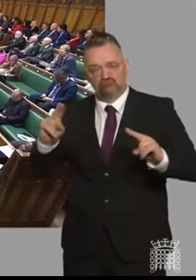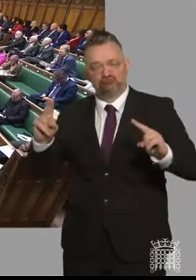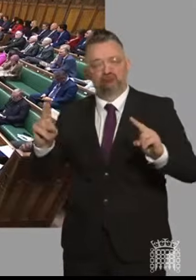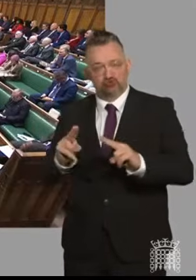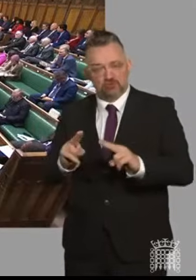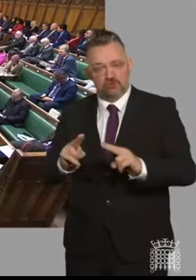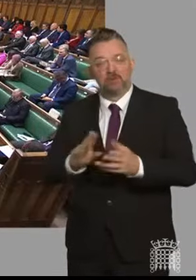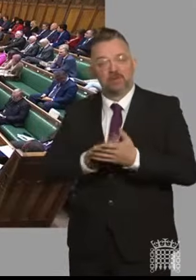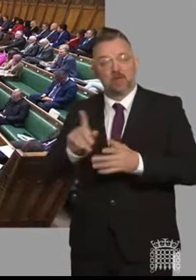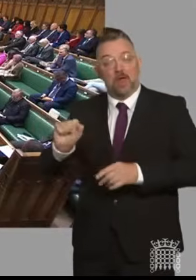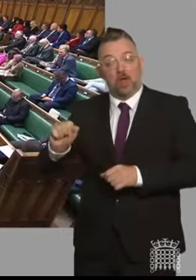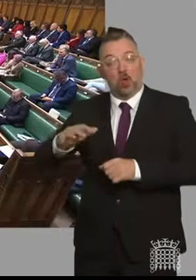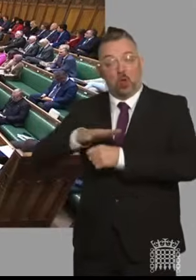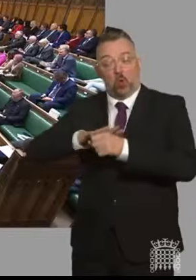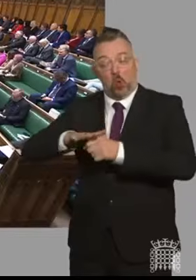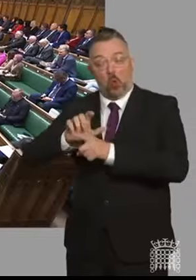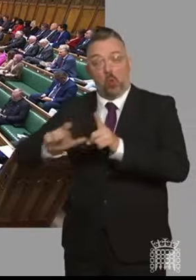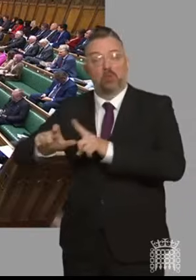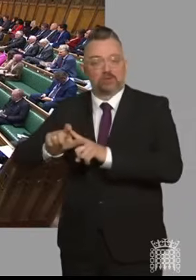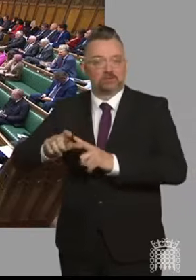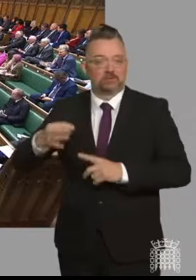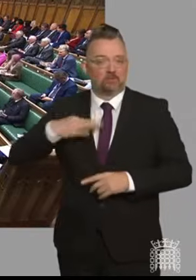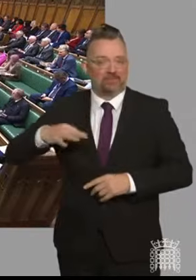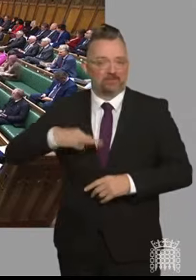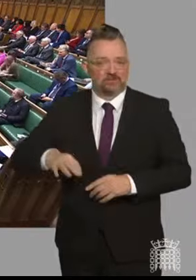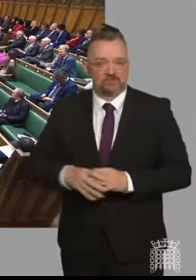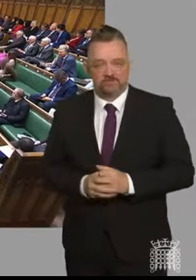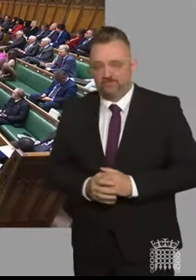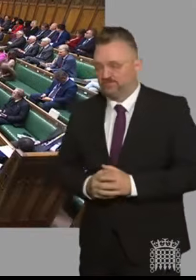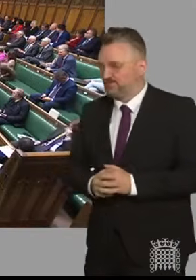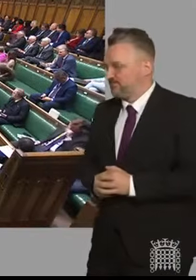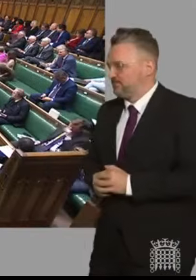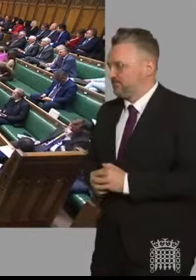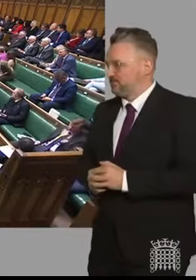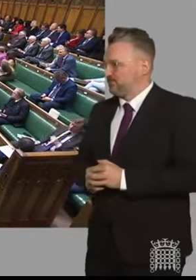McCaskill. Thank you, Mr. Speaker.